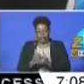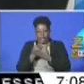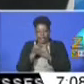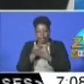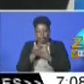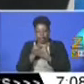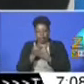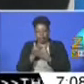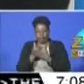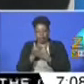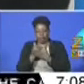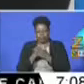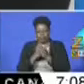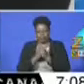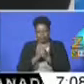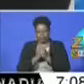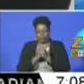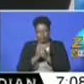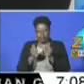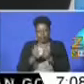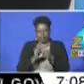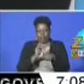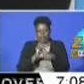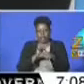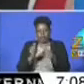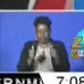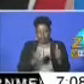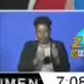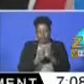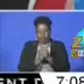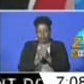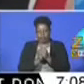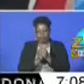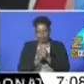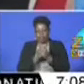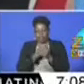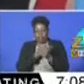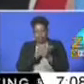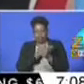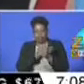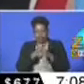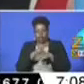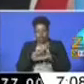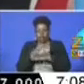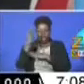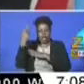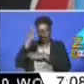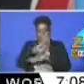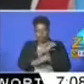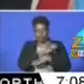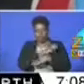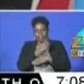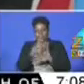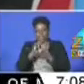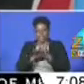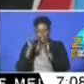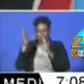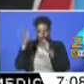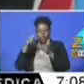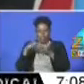to assist with contact tracing. Honorary Consul of Canada Harvey Sconlick said he hoped